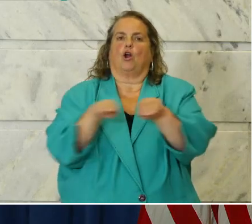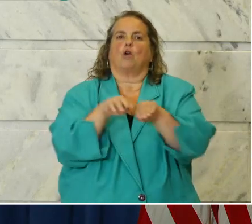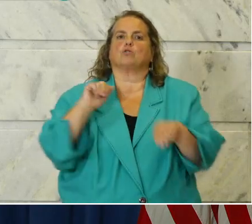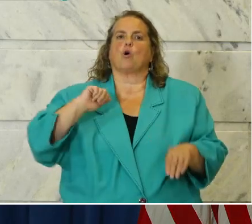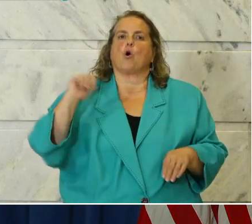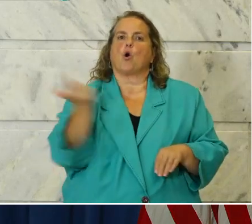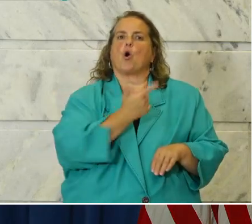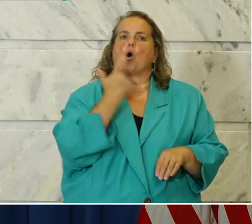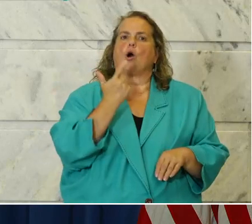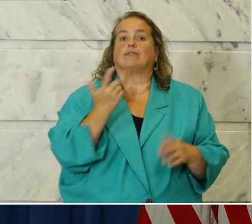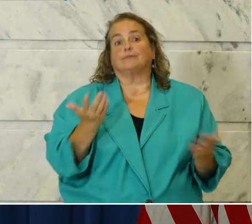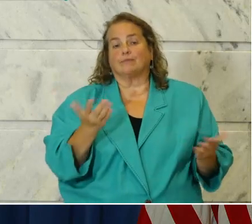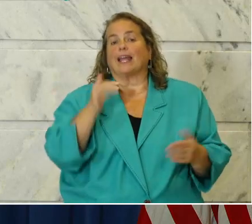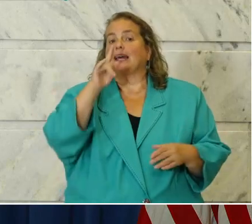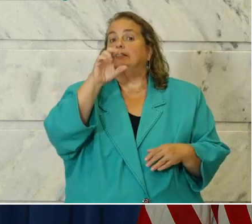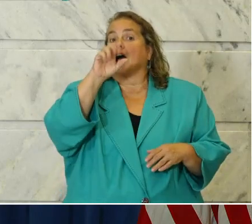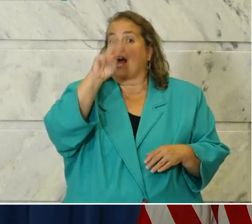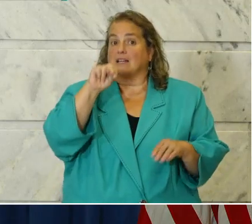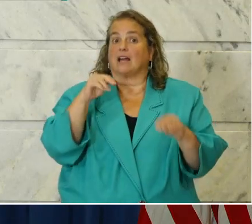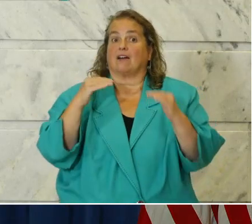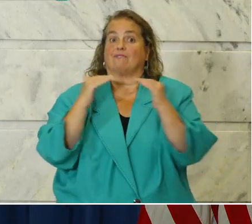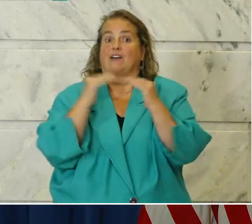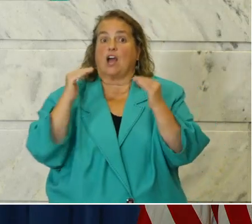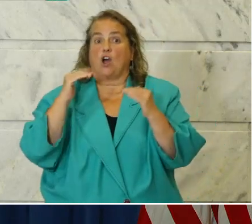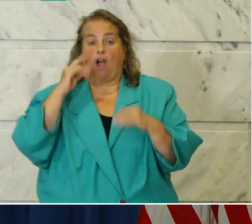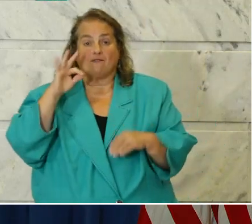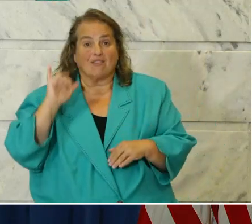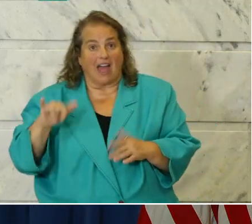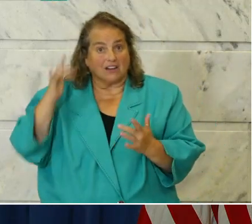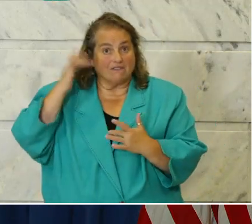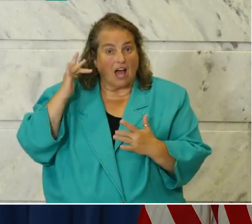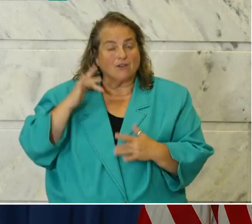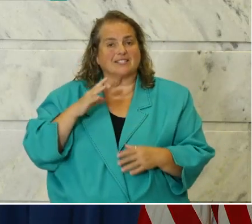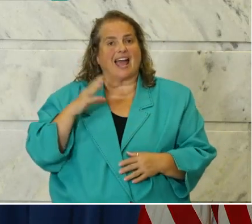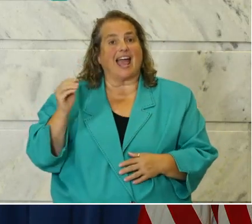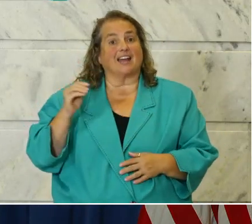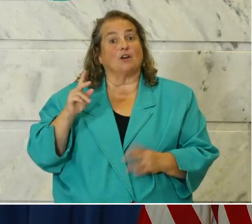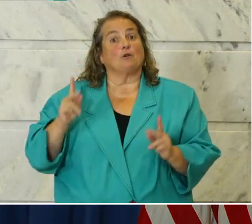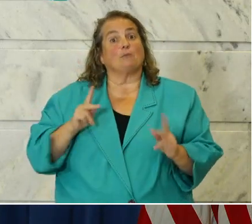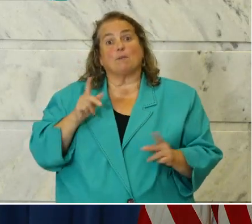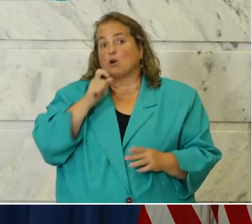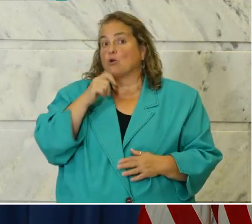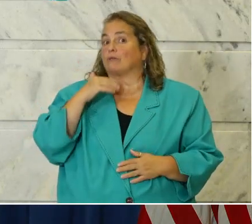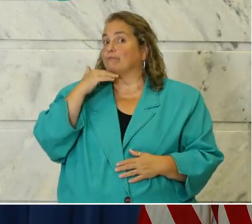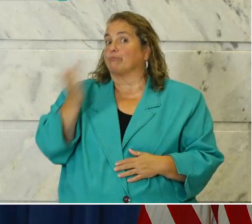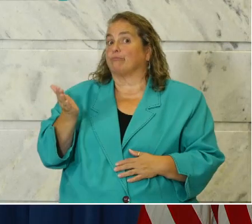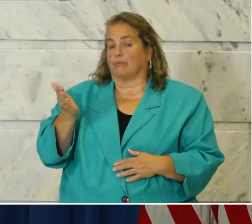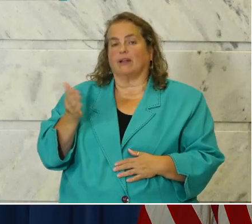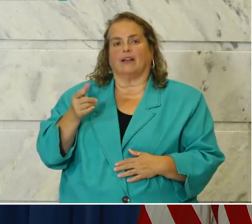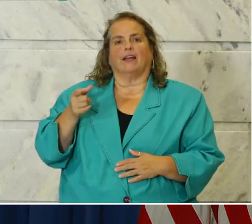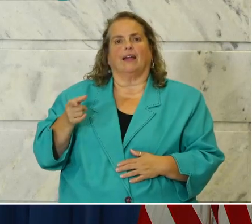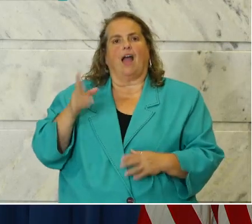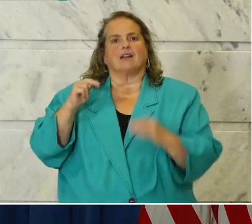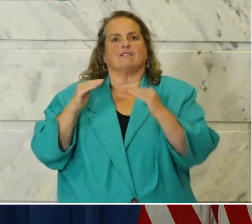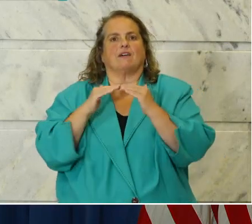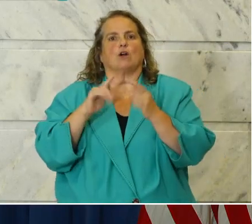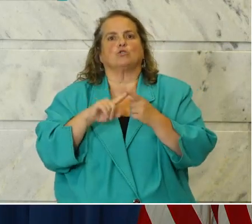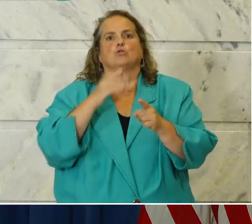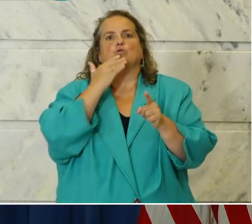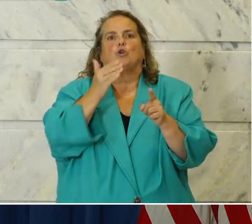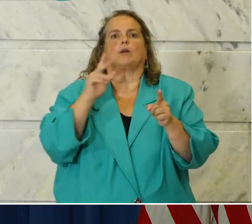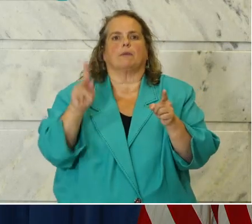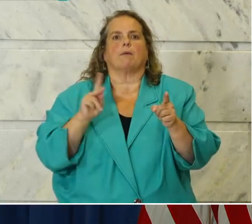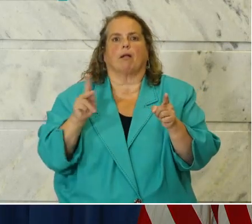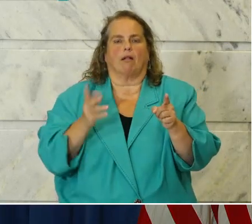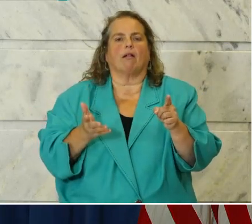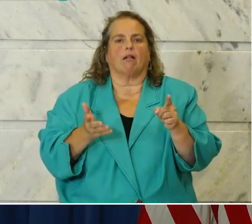unfairness of the virus, but also that bad actors in an industry can cause real ramifications and harm to good actors. I will